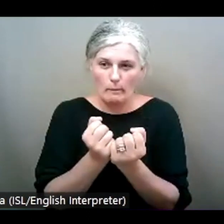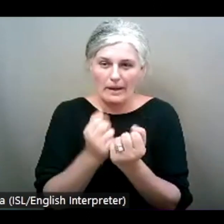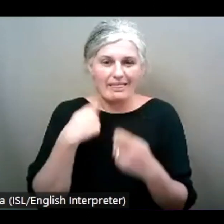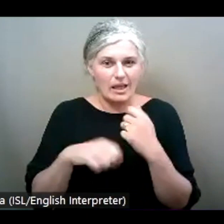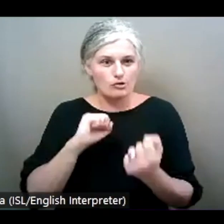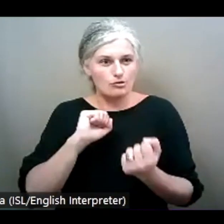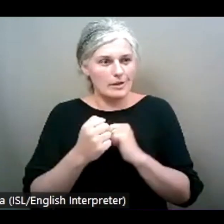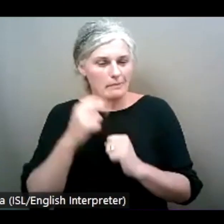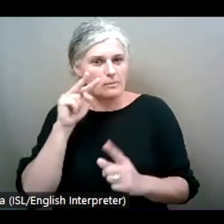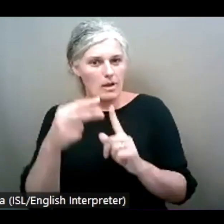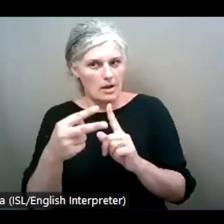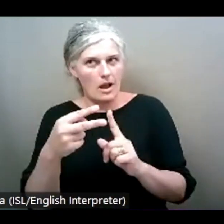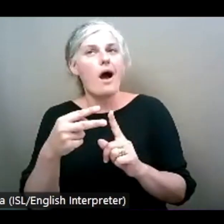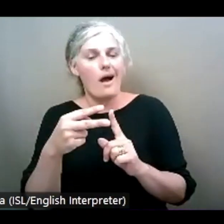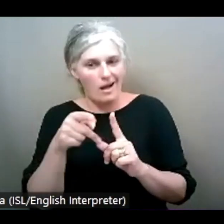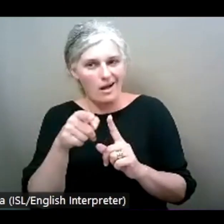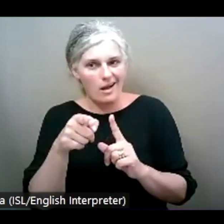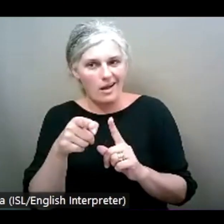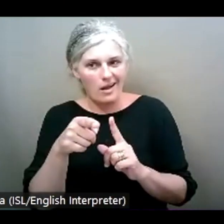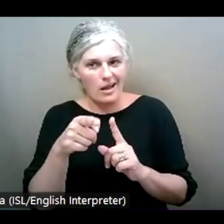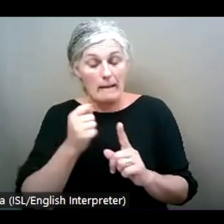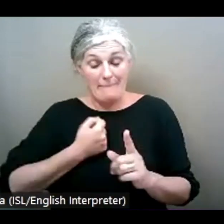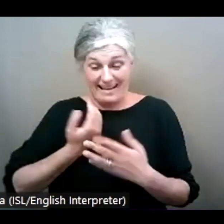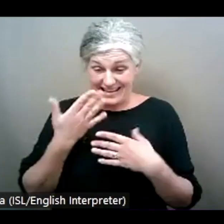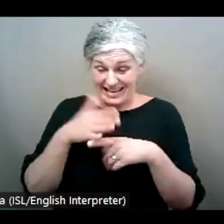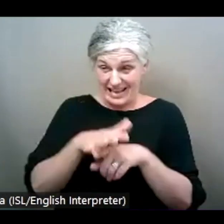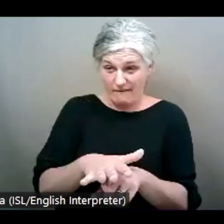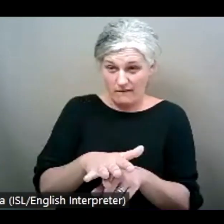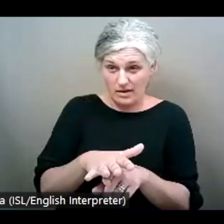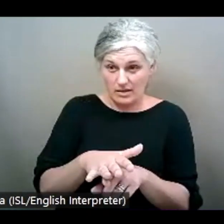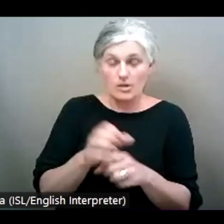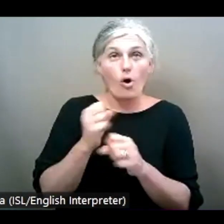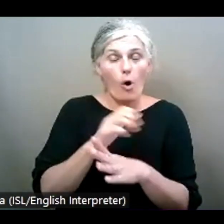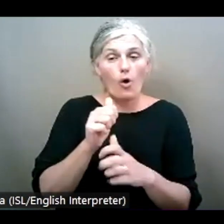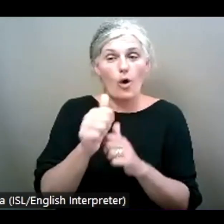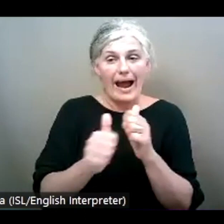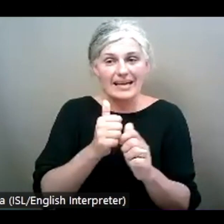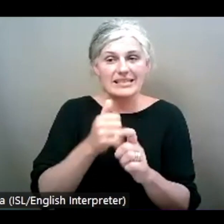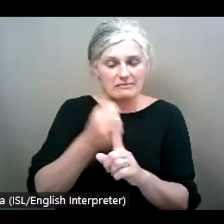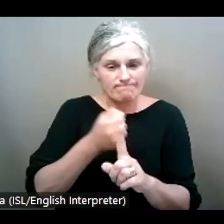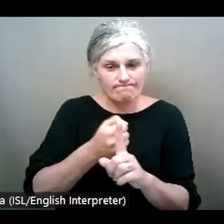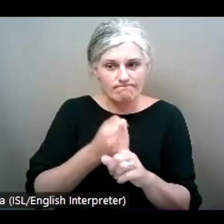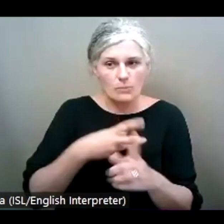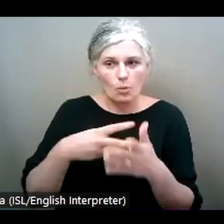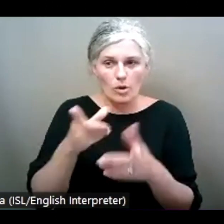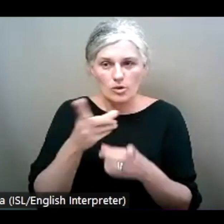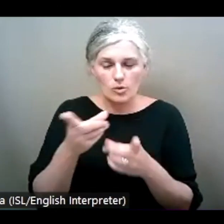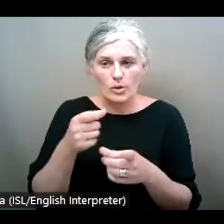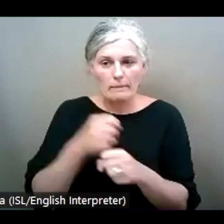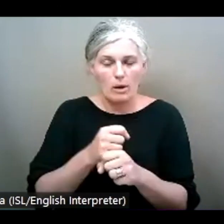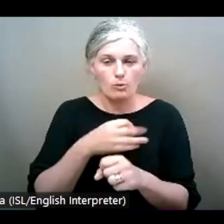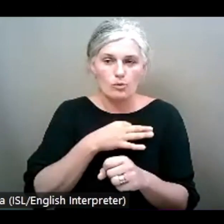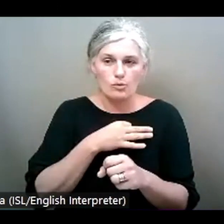I think how much my influence as an activist. I think all activism essentially, when you're doing it for, and I hate to use that term, the greater good, because I'm not a